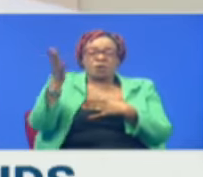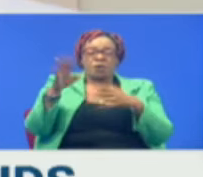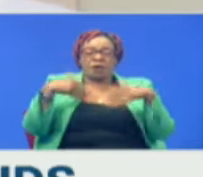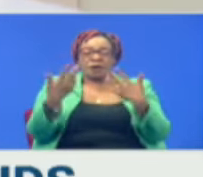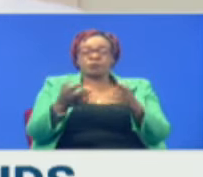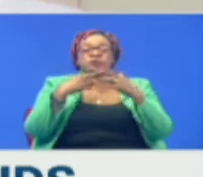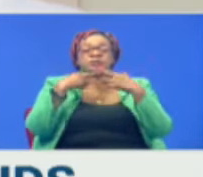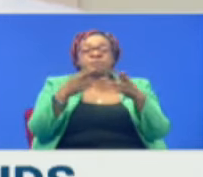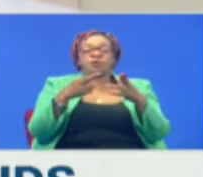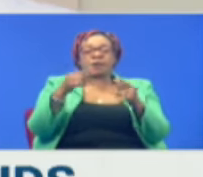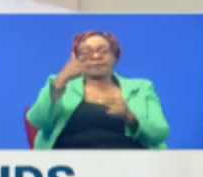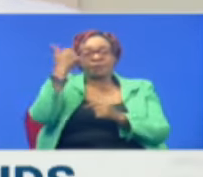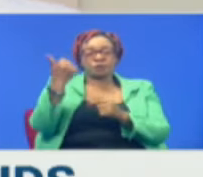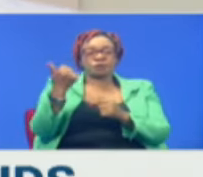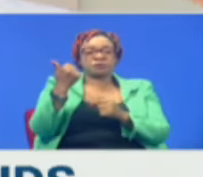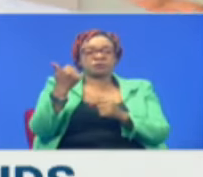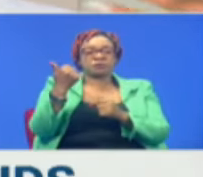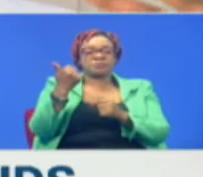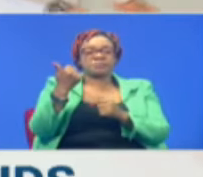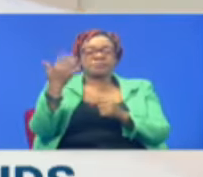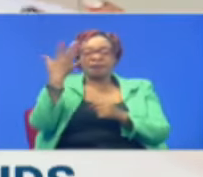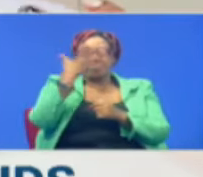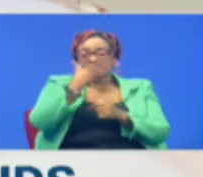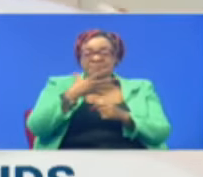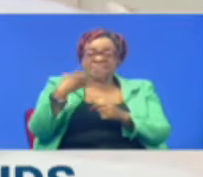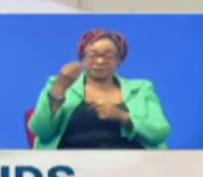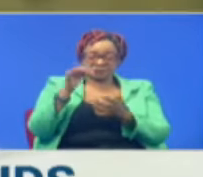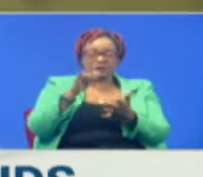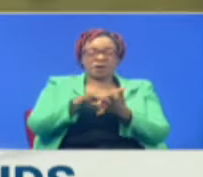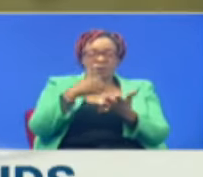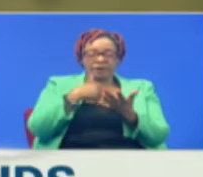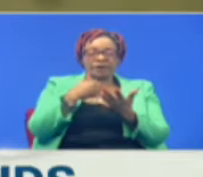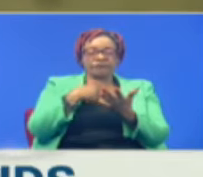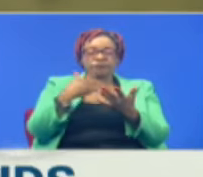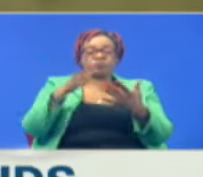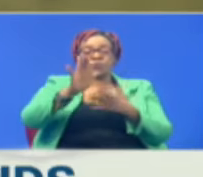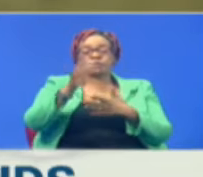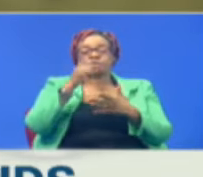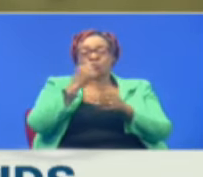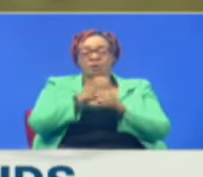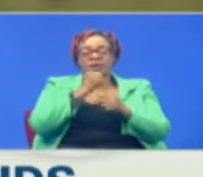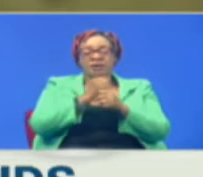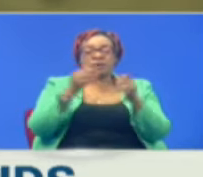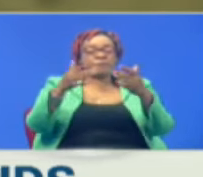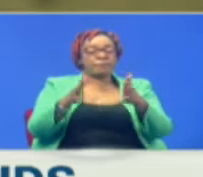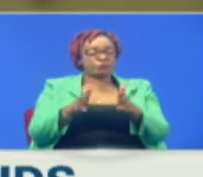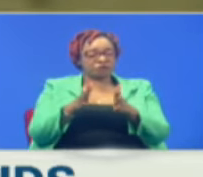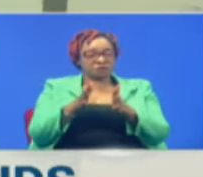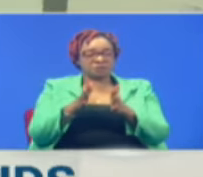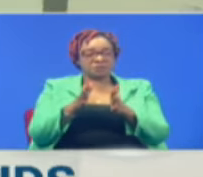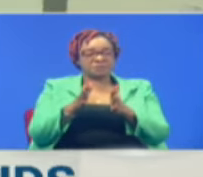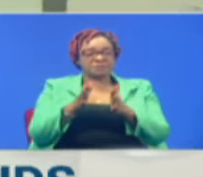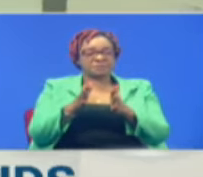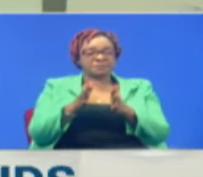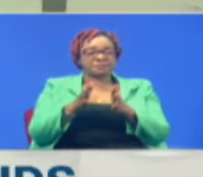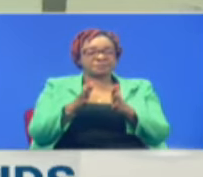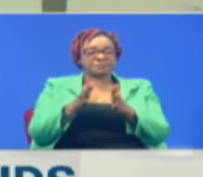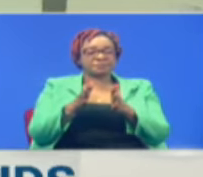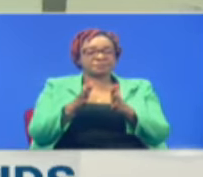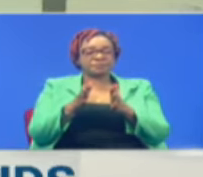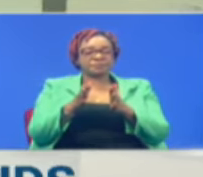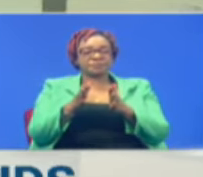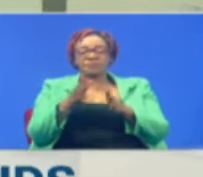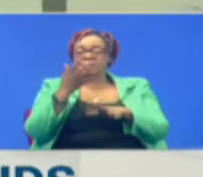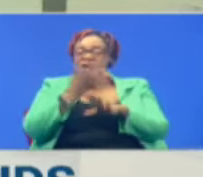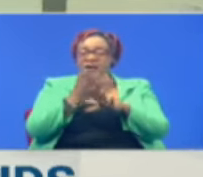because given the image that has been painted about the image that has been painted about of those